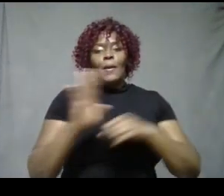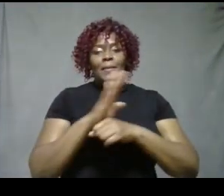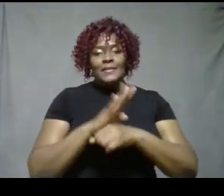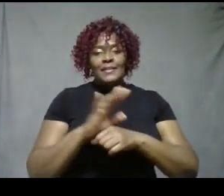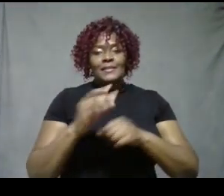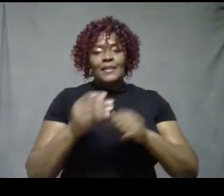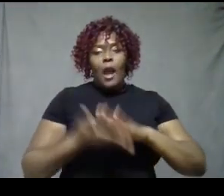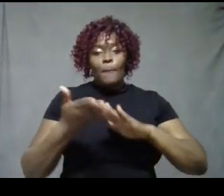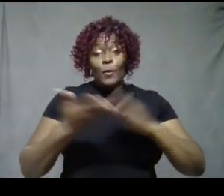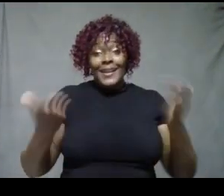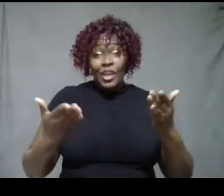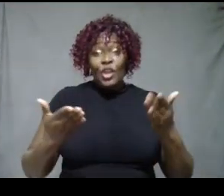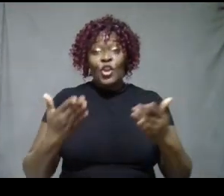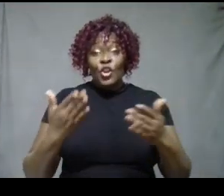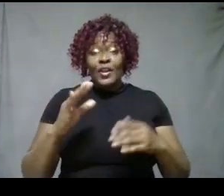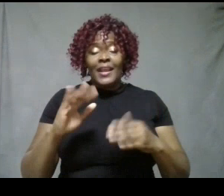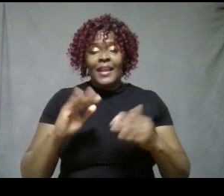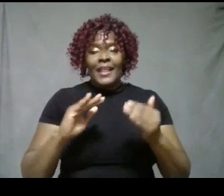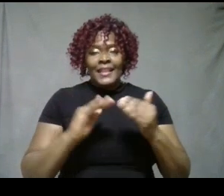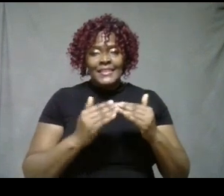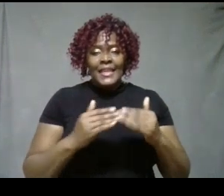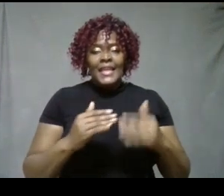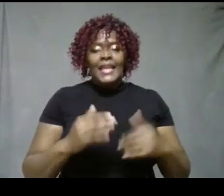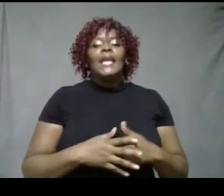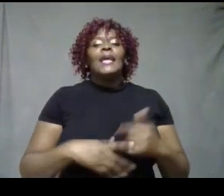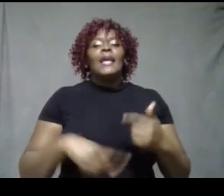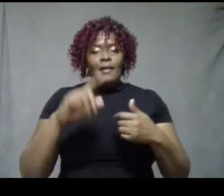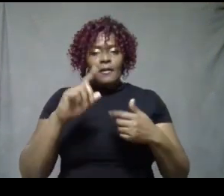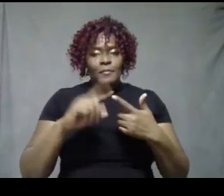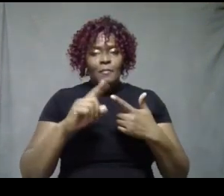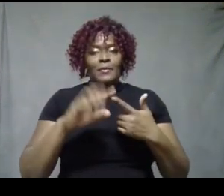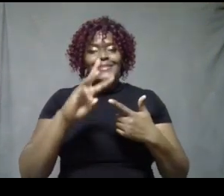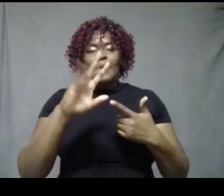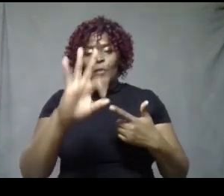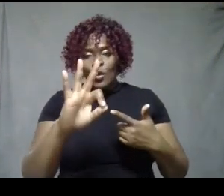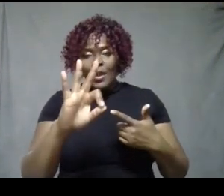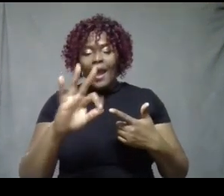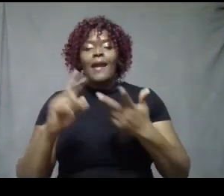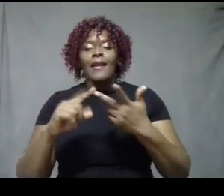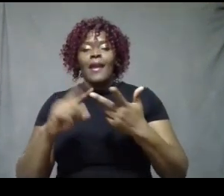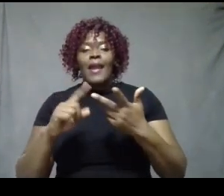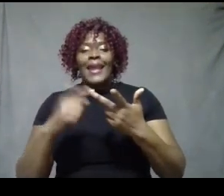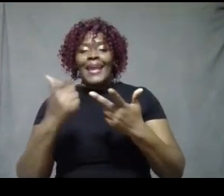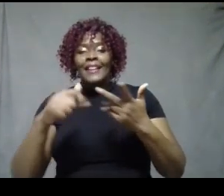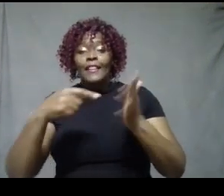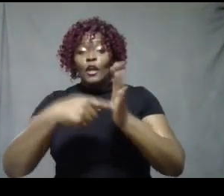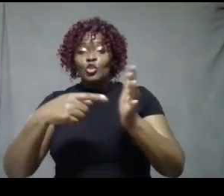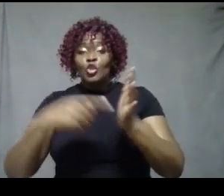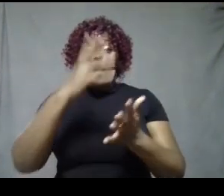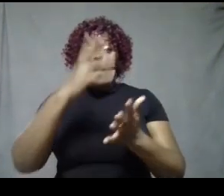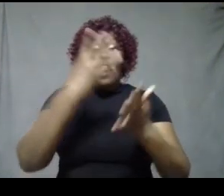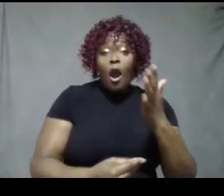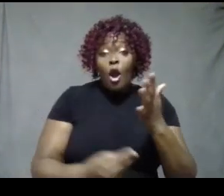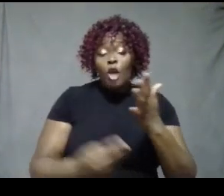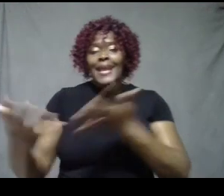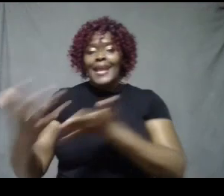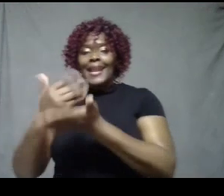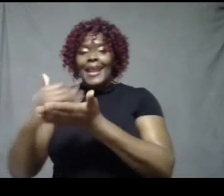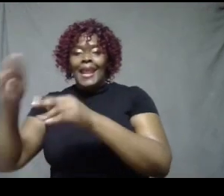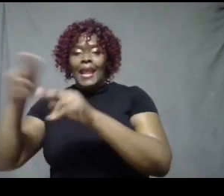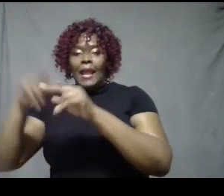any sort of bank statements you have that indicates that that loss in gross revenue, and receipts, tax